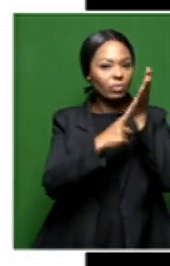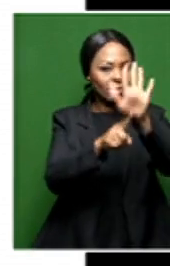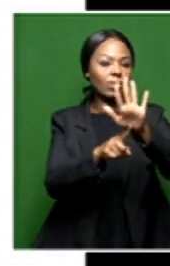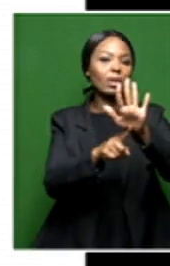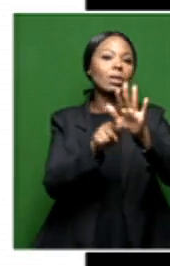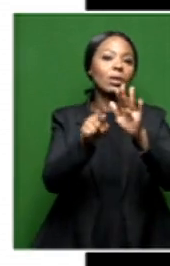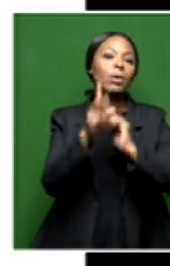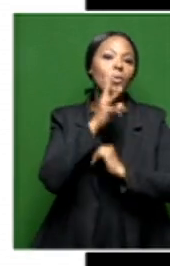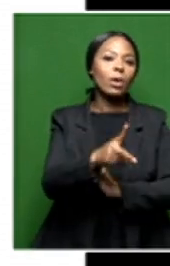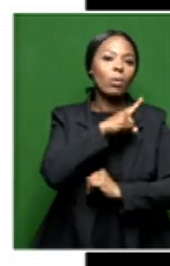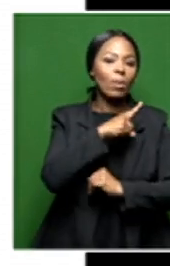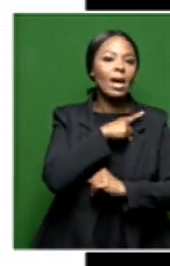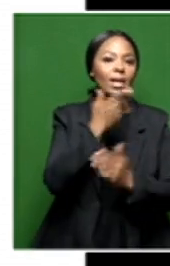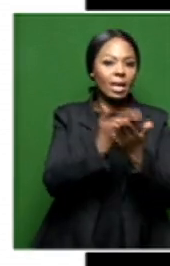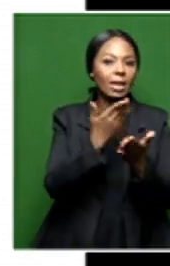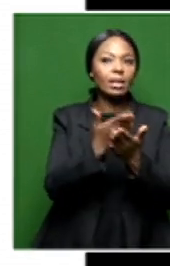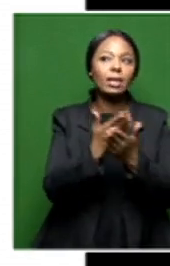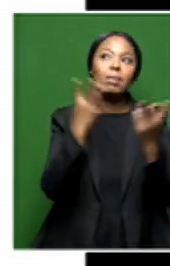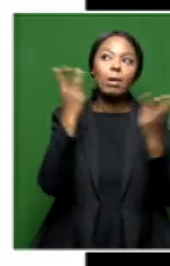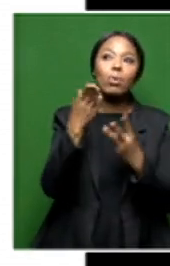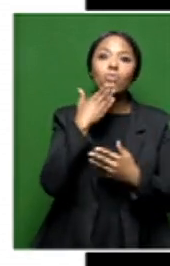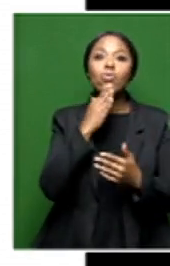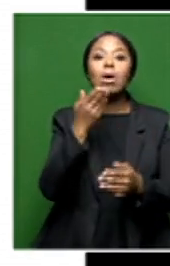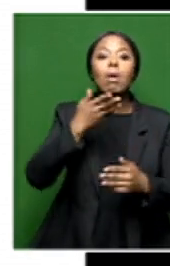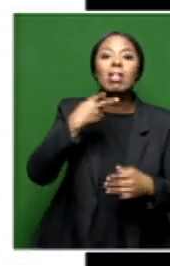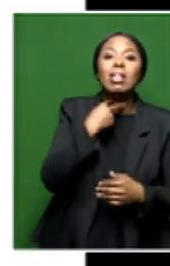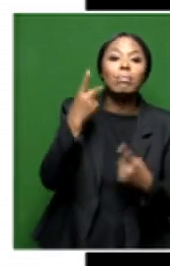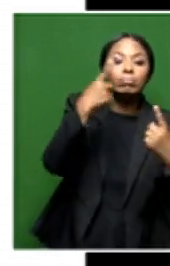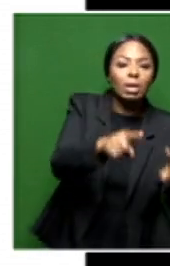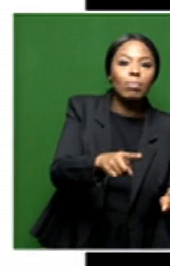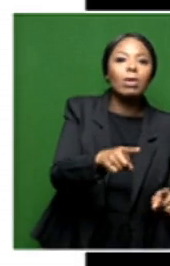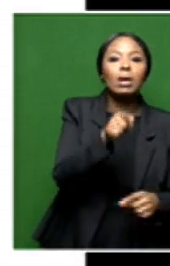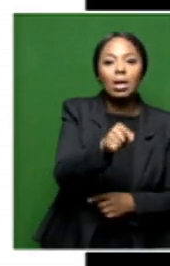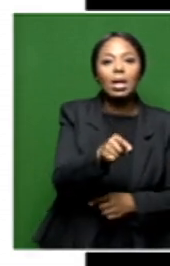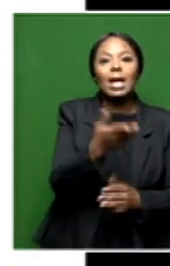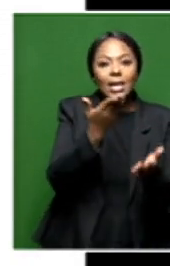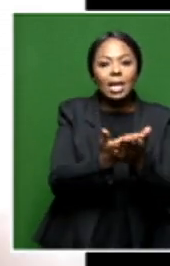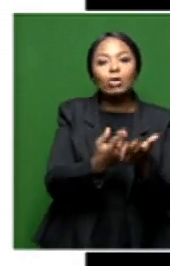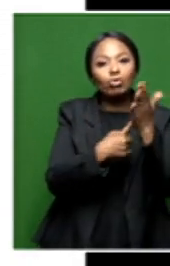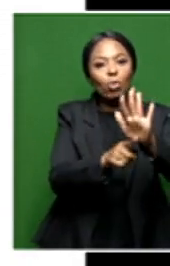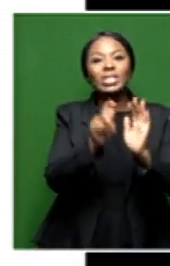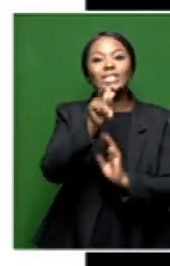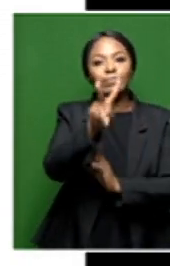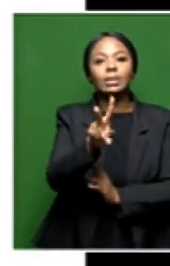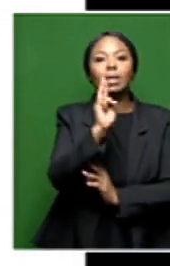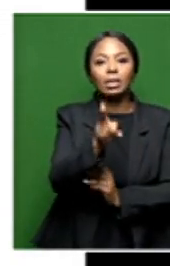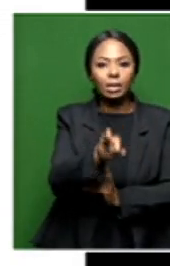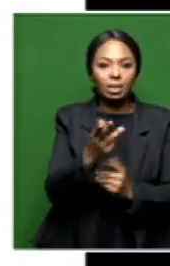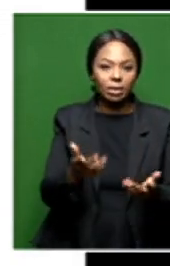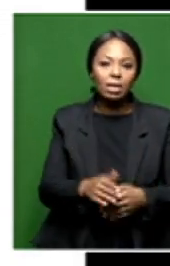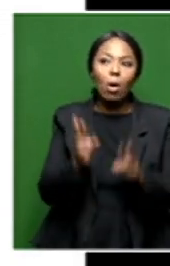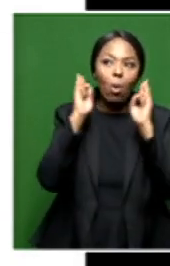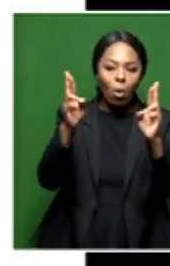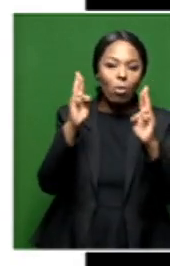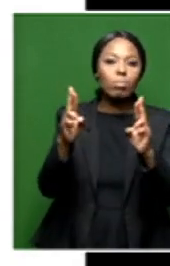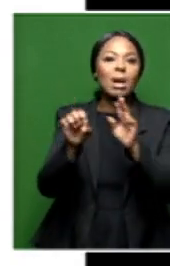those members of our community who do not have access to social media platforms. So we're hoping, in partnership with you as the media, we'll